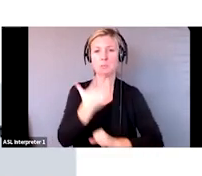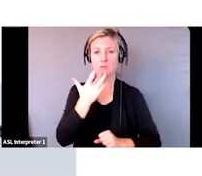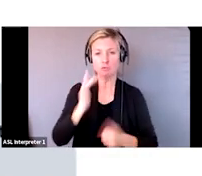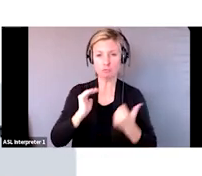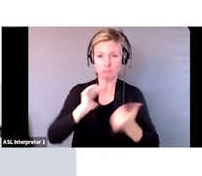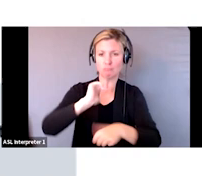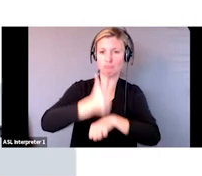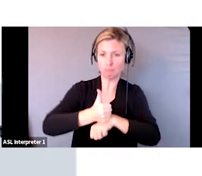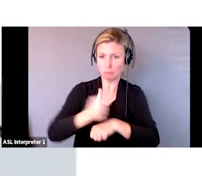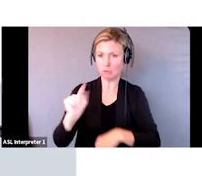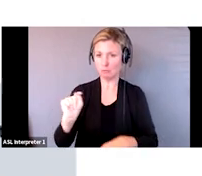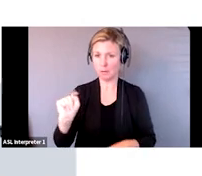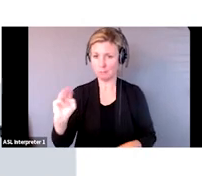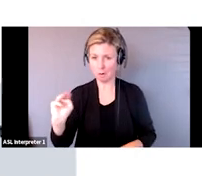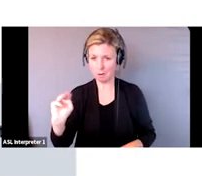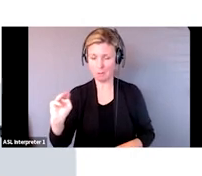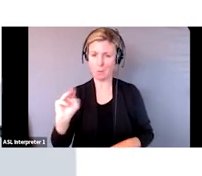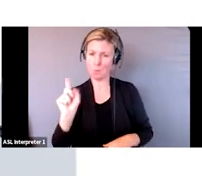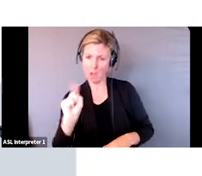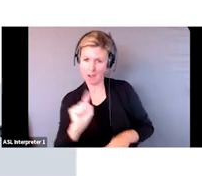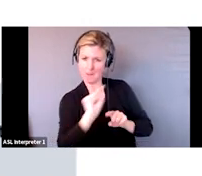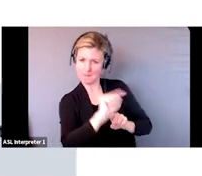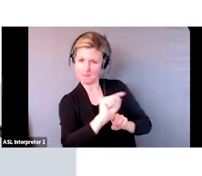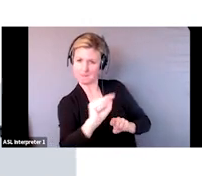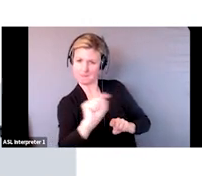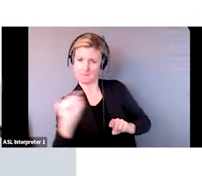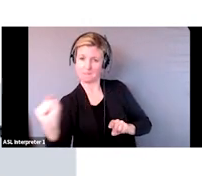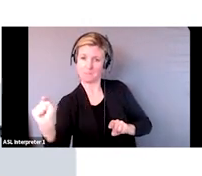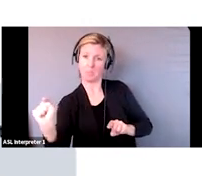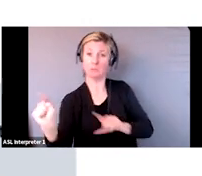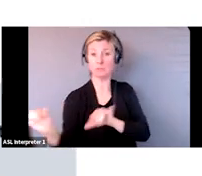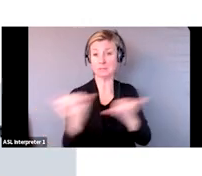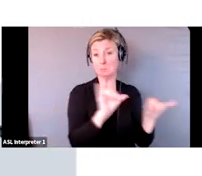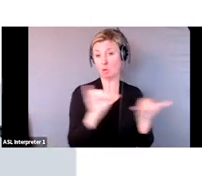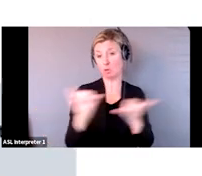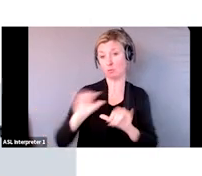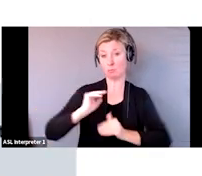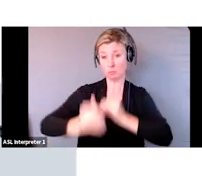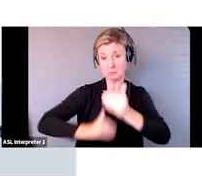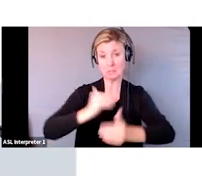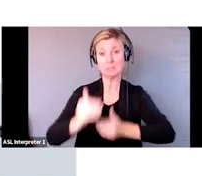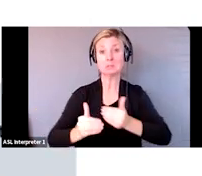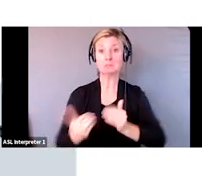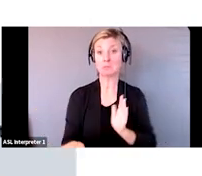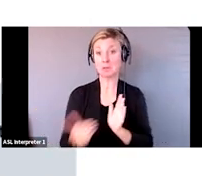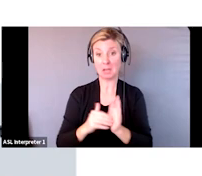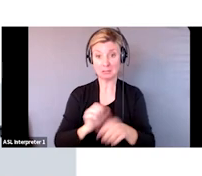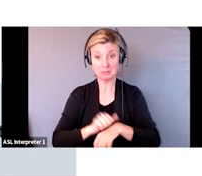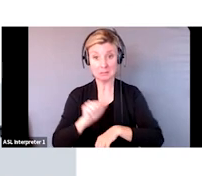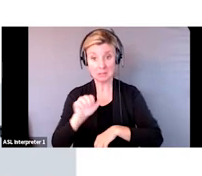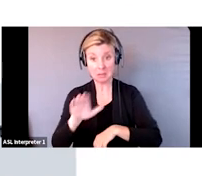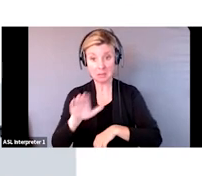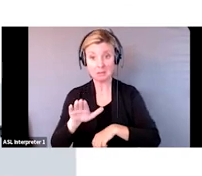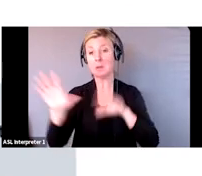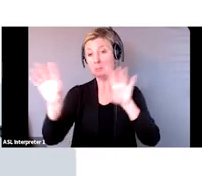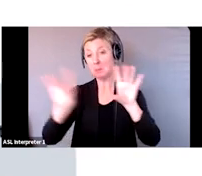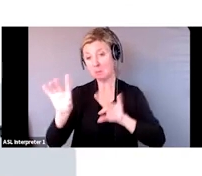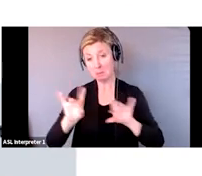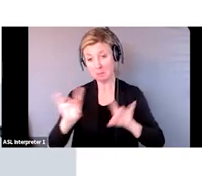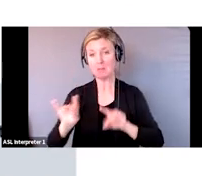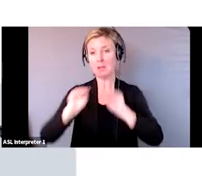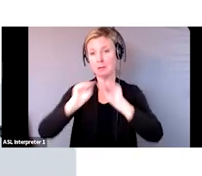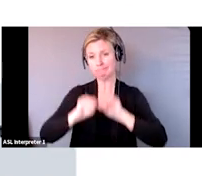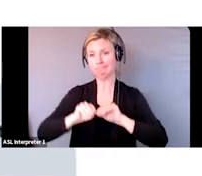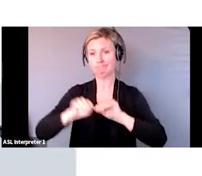very similar process of international, and then you can choose which countries you want to enter. There are